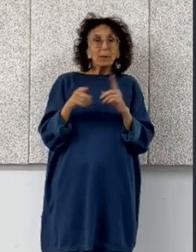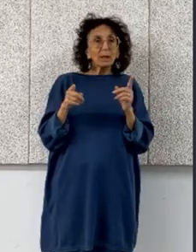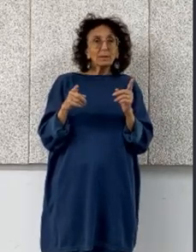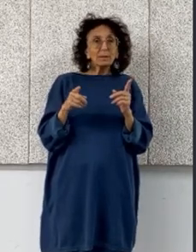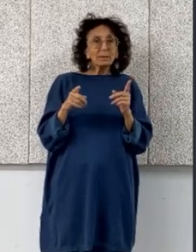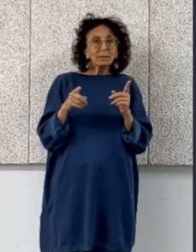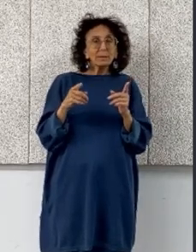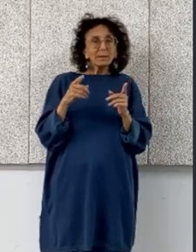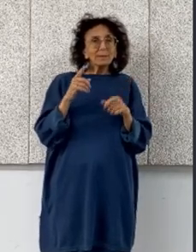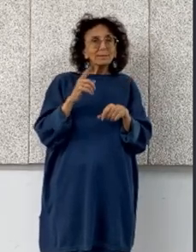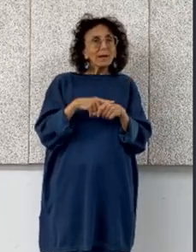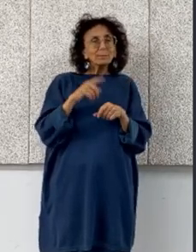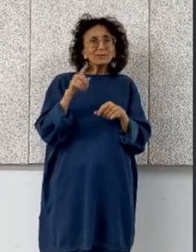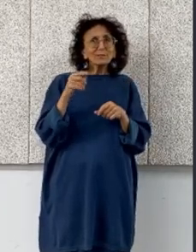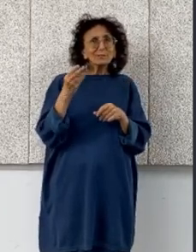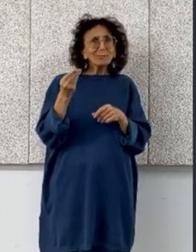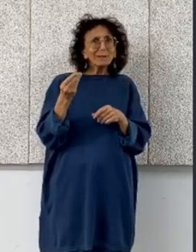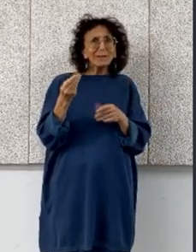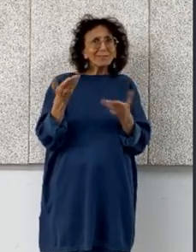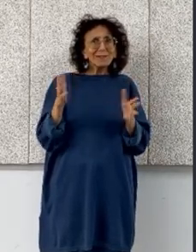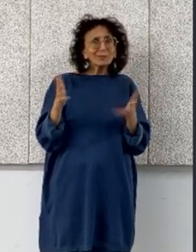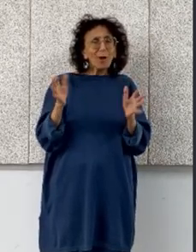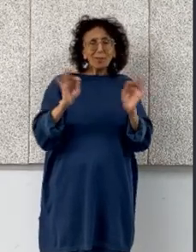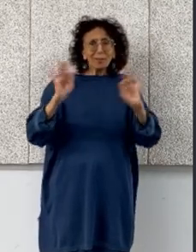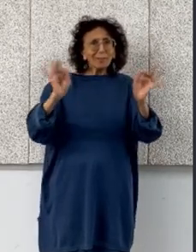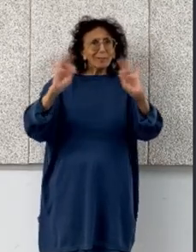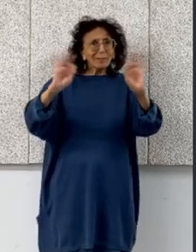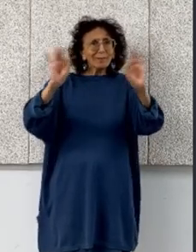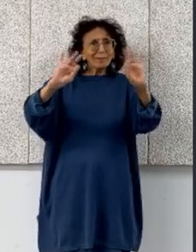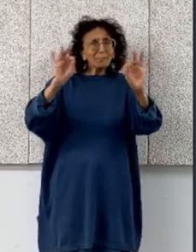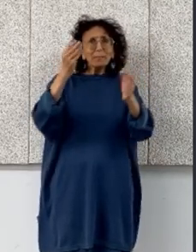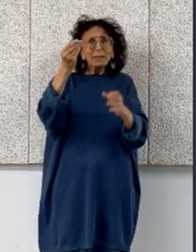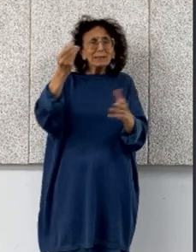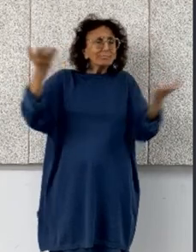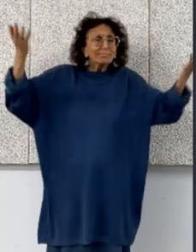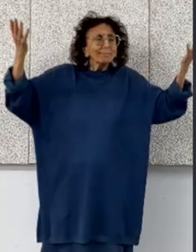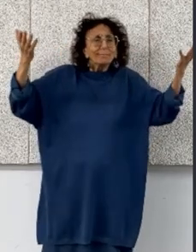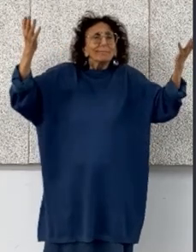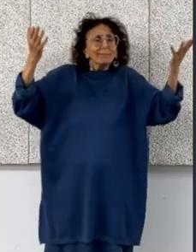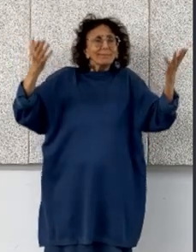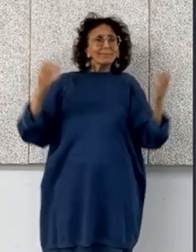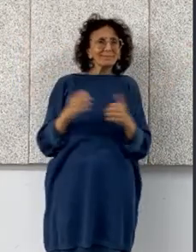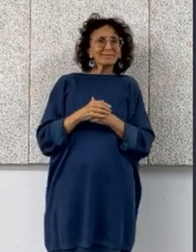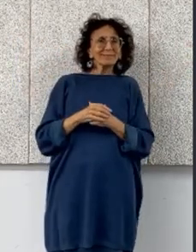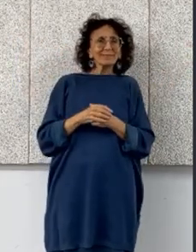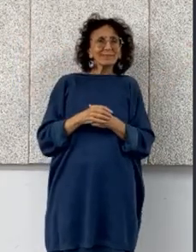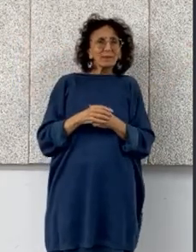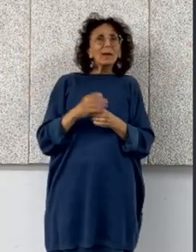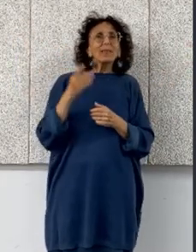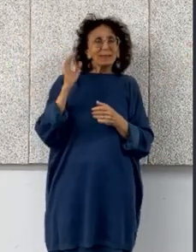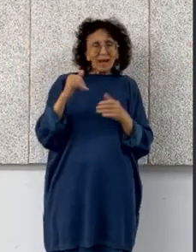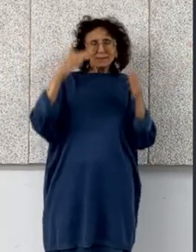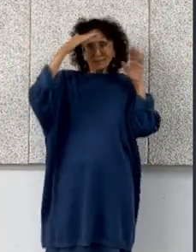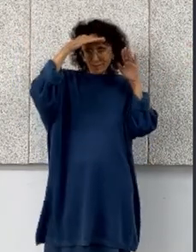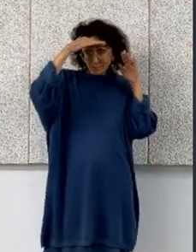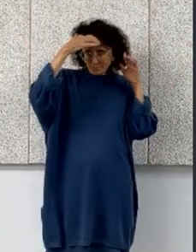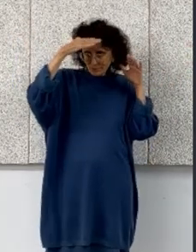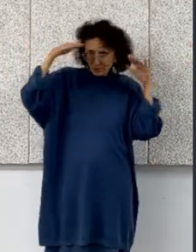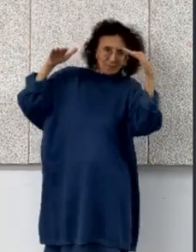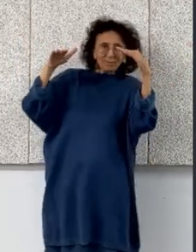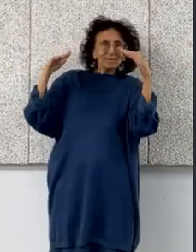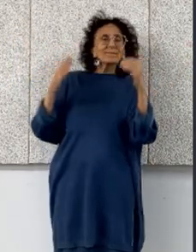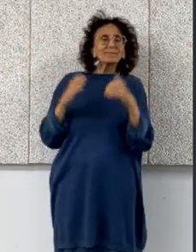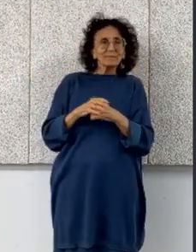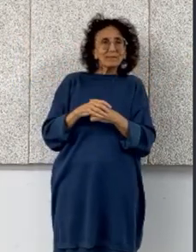only money. Mm-hmm. You know, mm-hmm. like that's mm-hmm. and that's the thing to embark on,